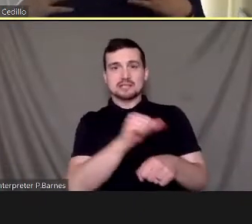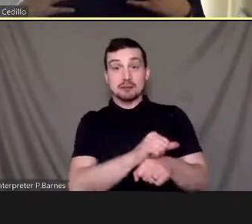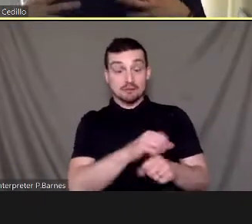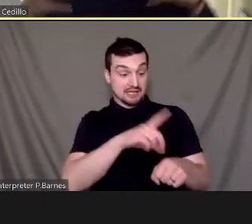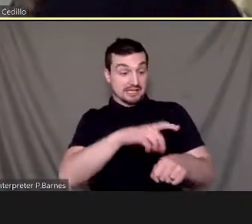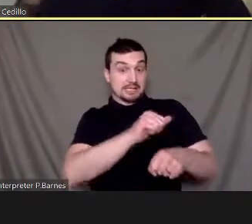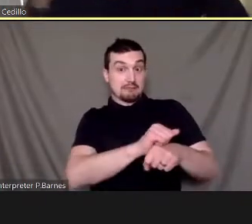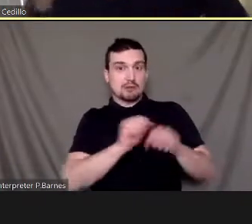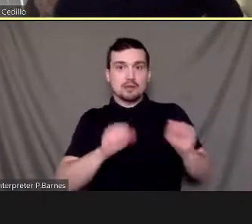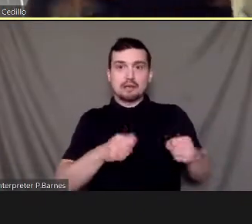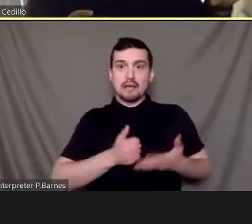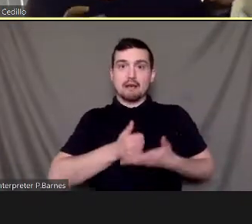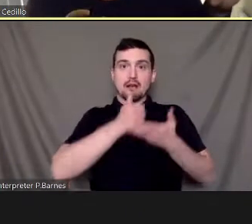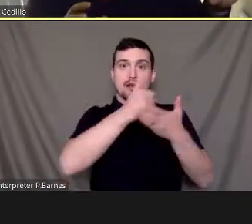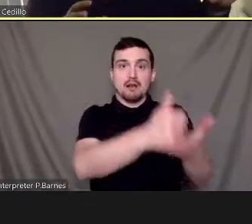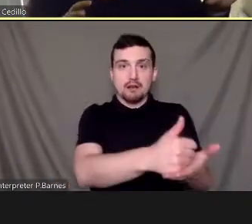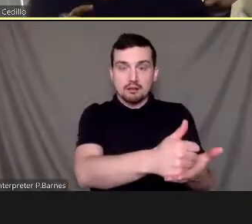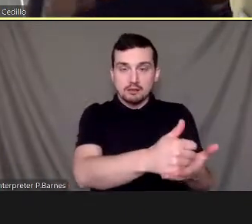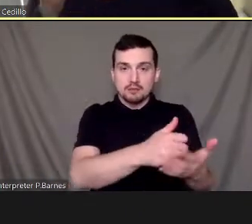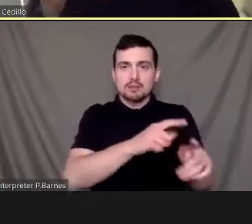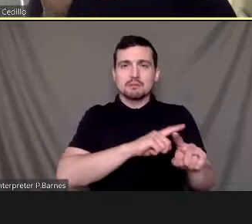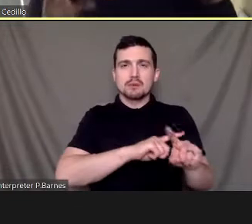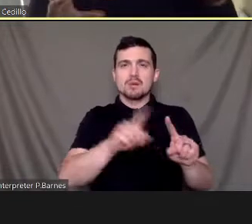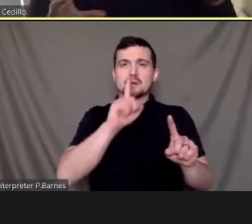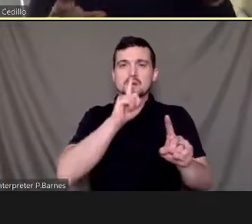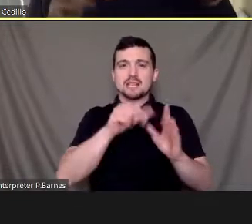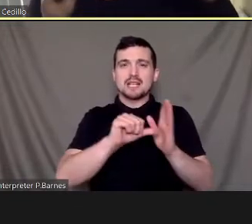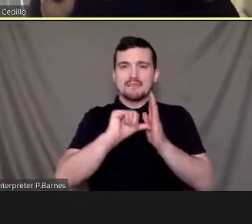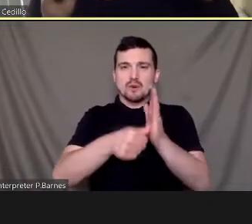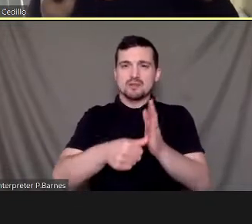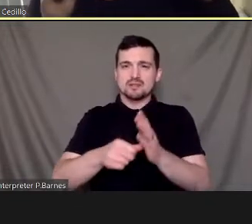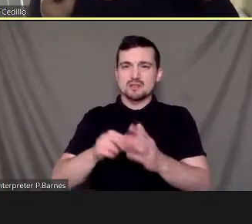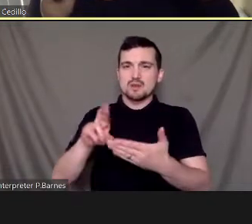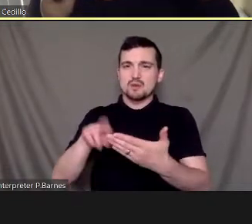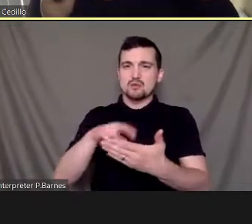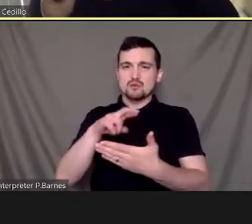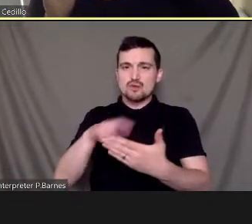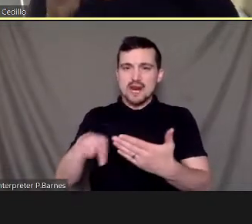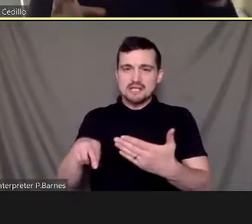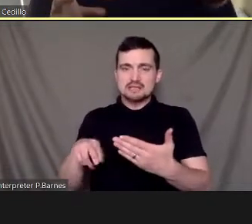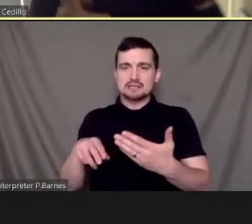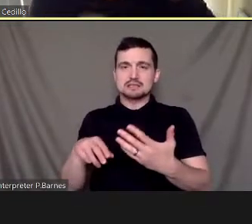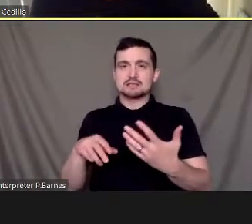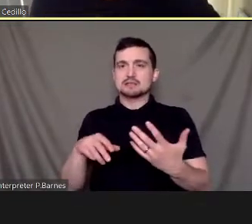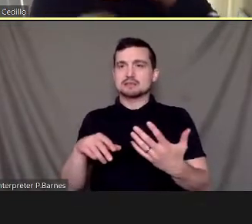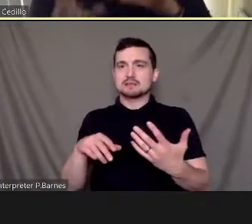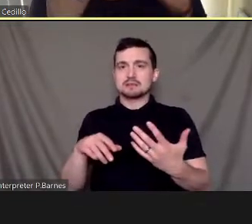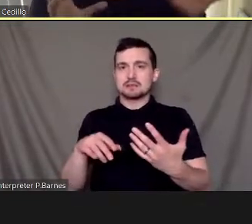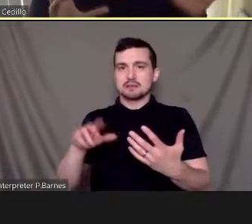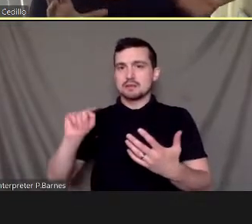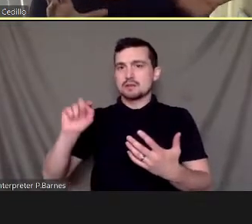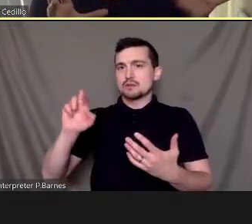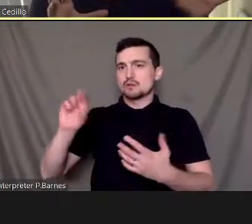again, really reinforces these racist tropes